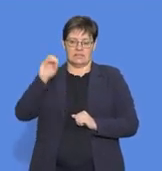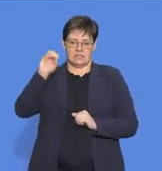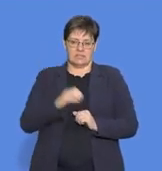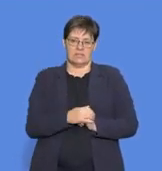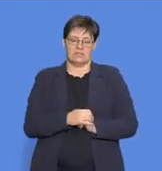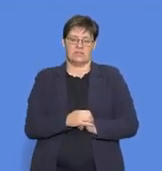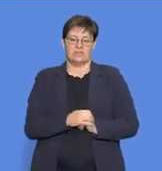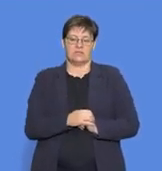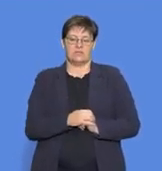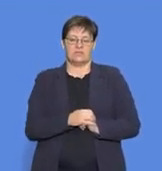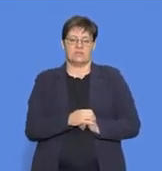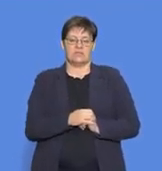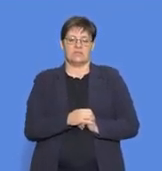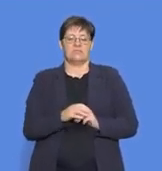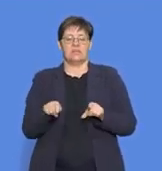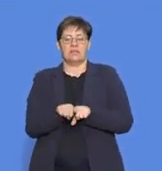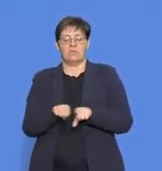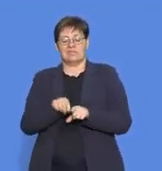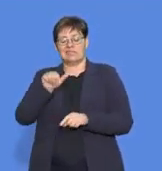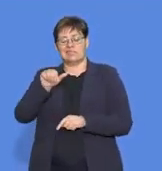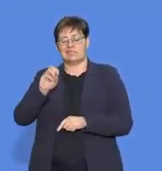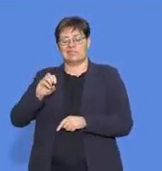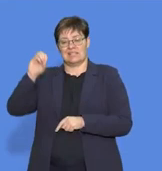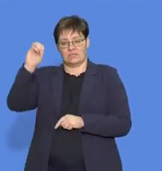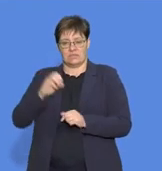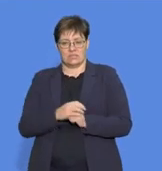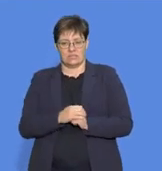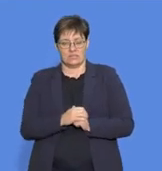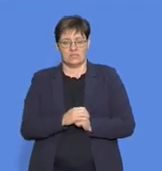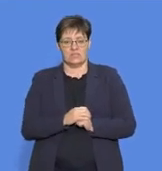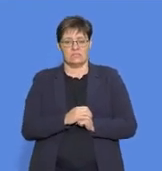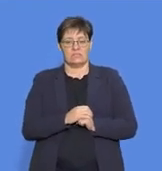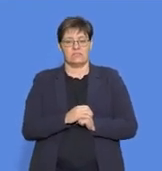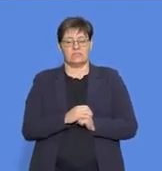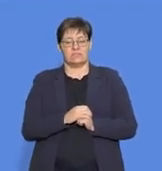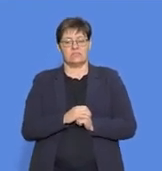minus 80 degrees, and we're going to end up with it being